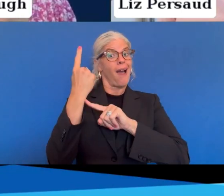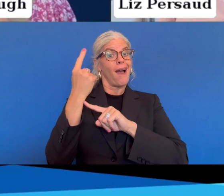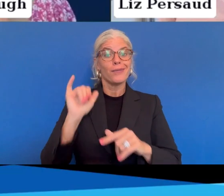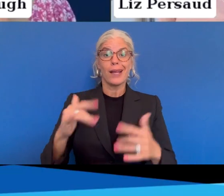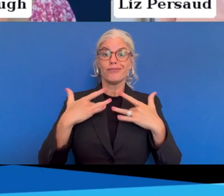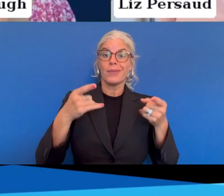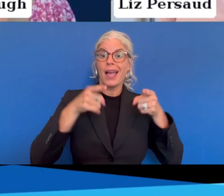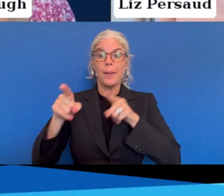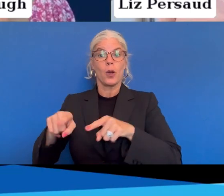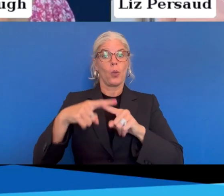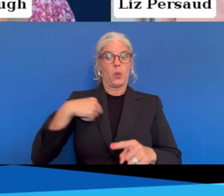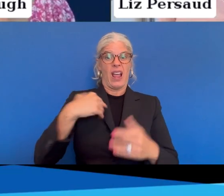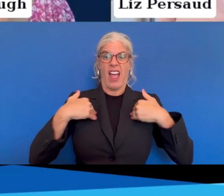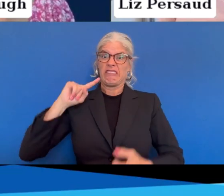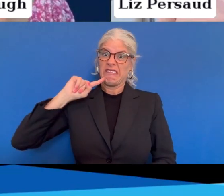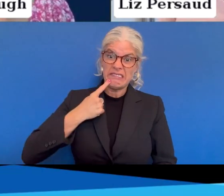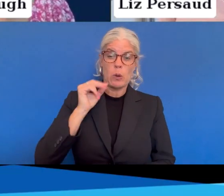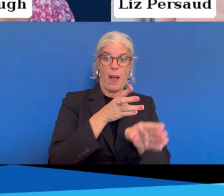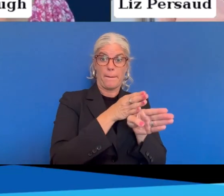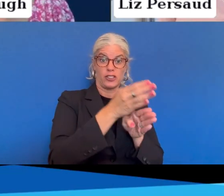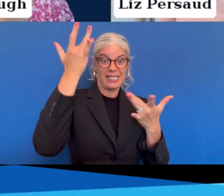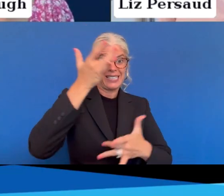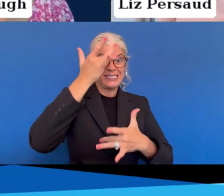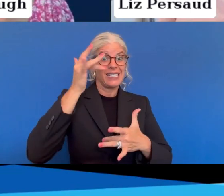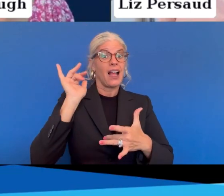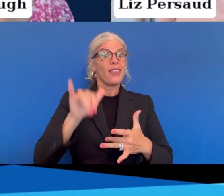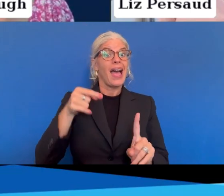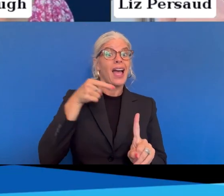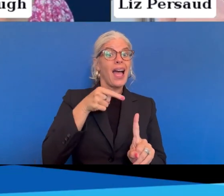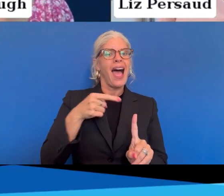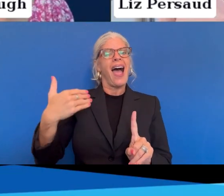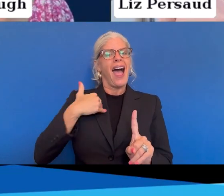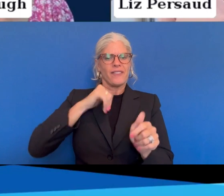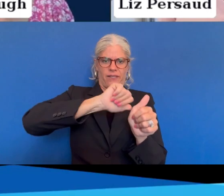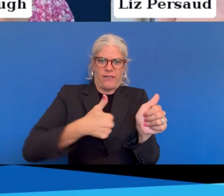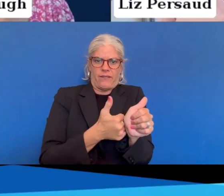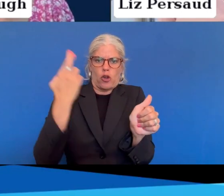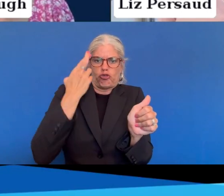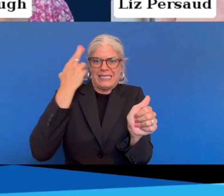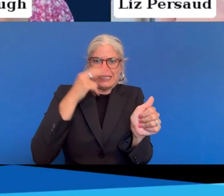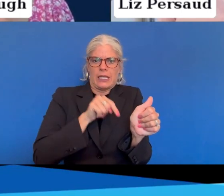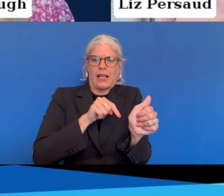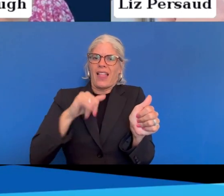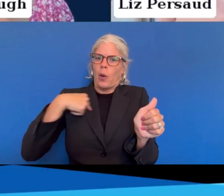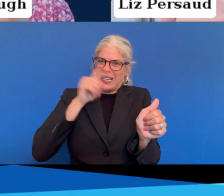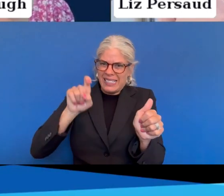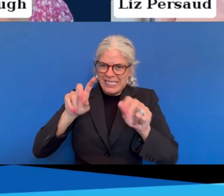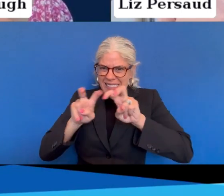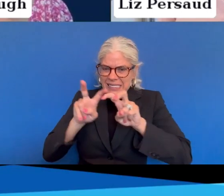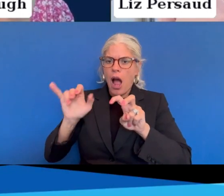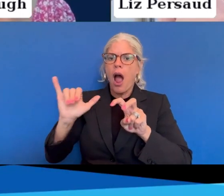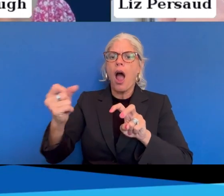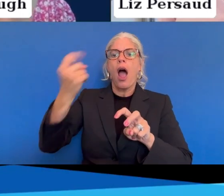major illness is that there are additional reasons that we might really need to have even